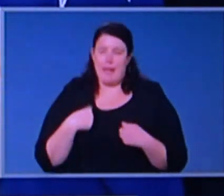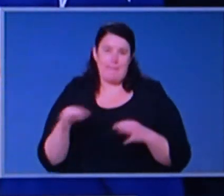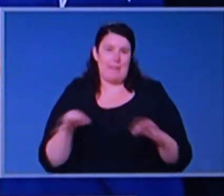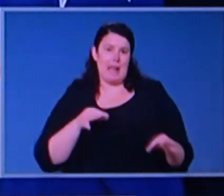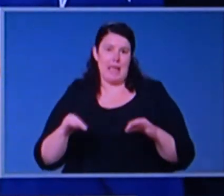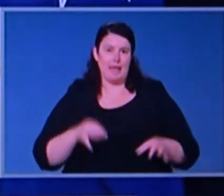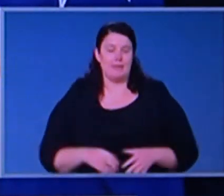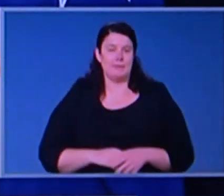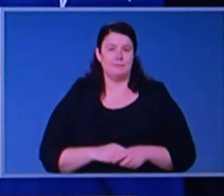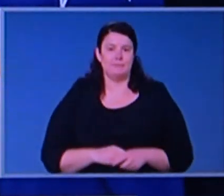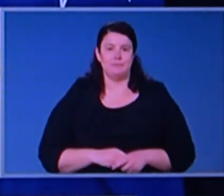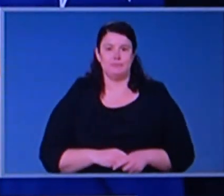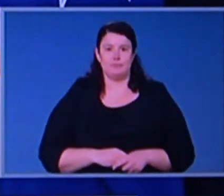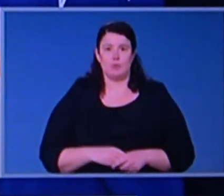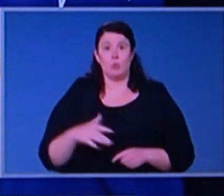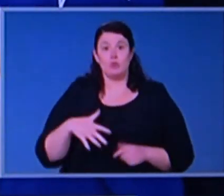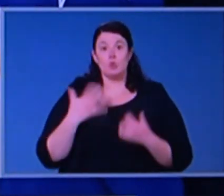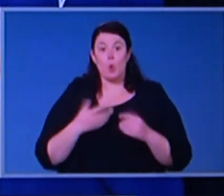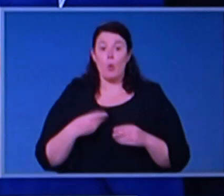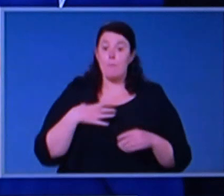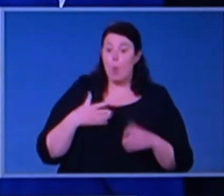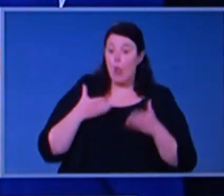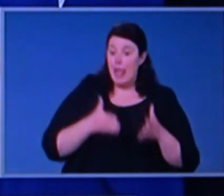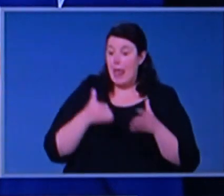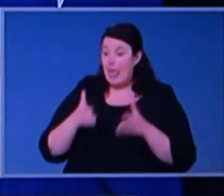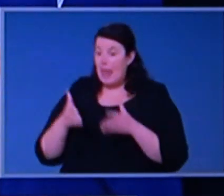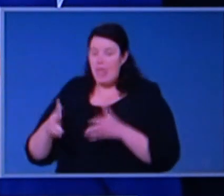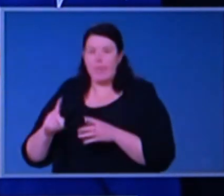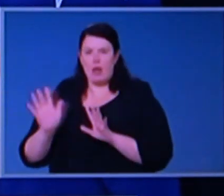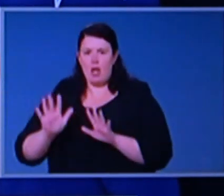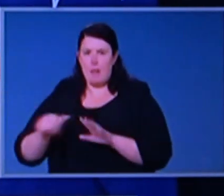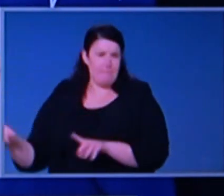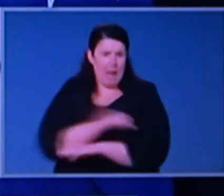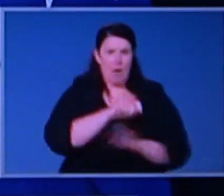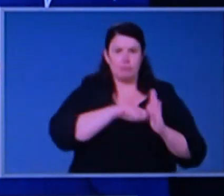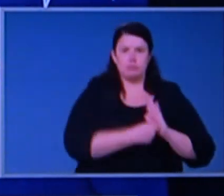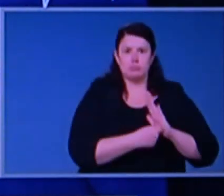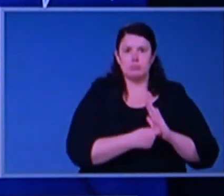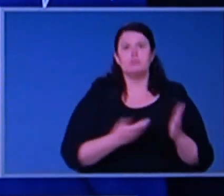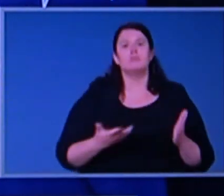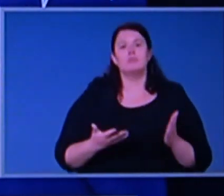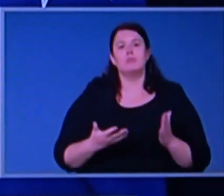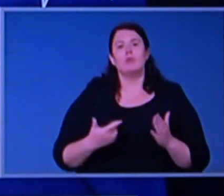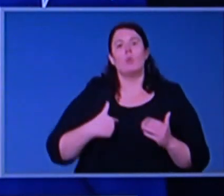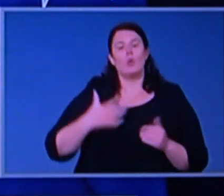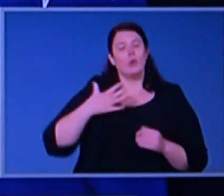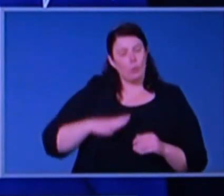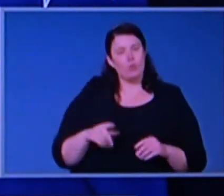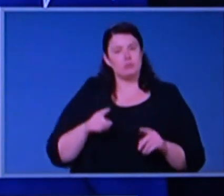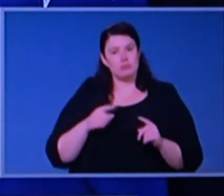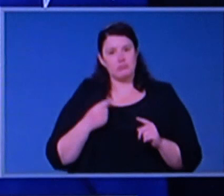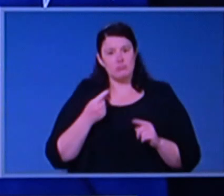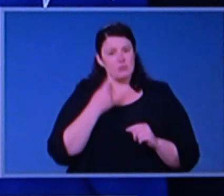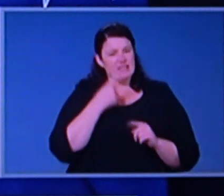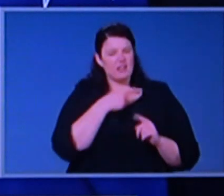don't want to go on a stop-start basis, and that's why you've got to be careful when you come to relax some of these restrictions. As you saw from